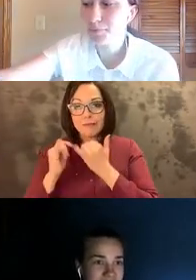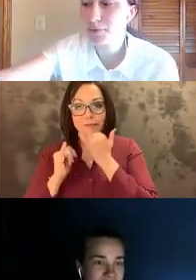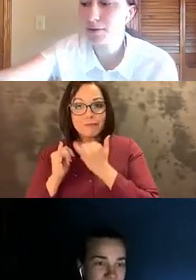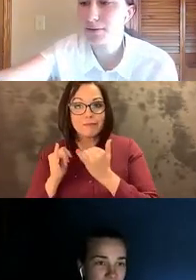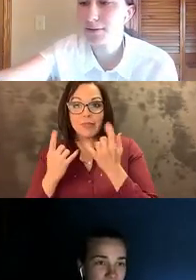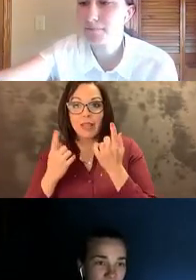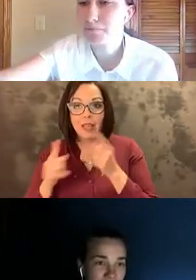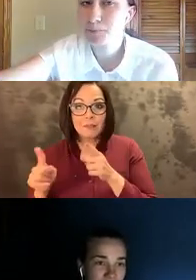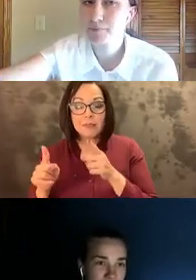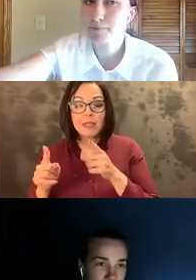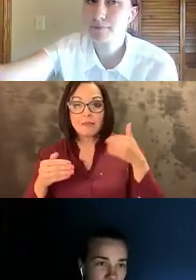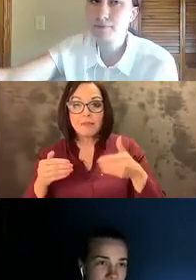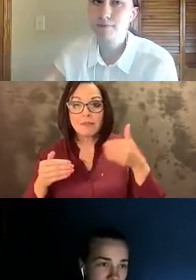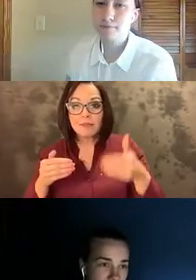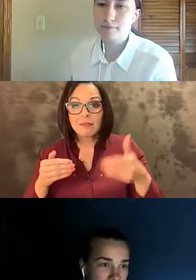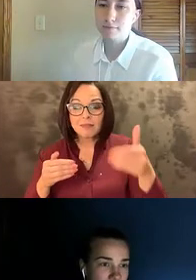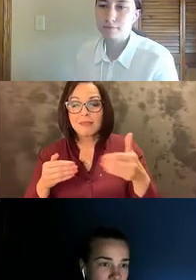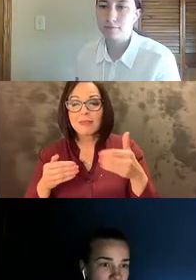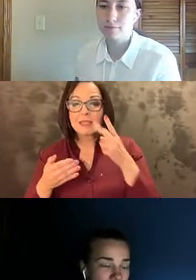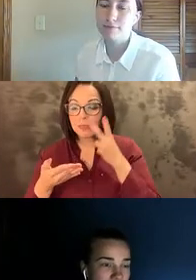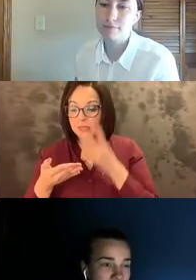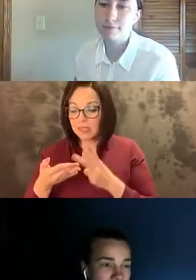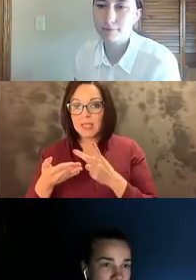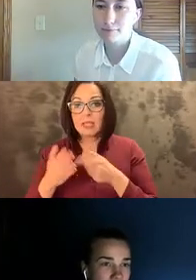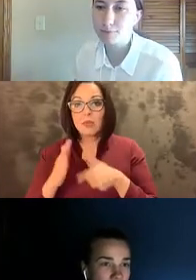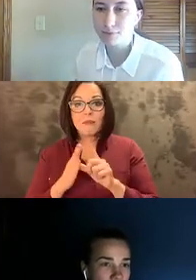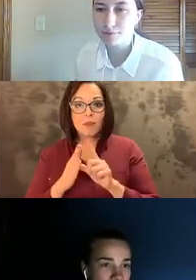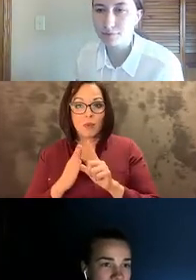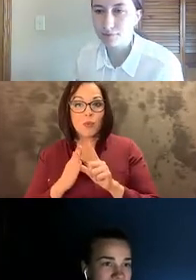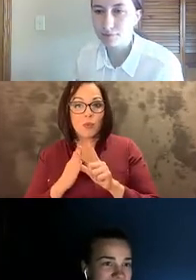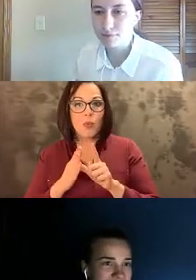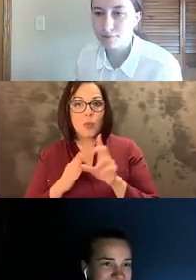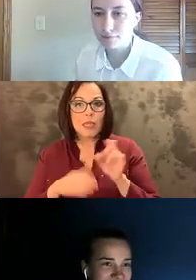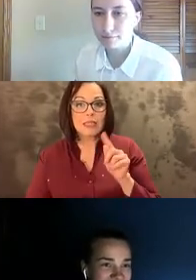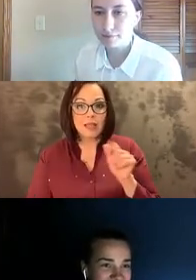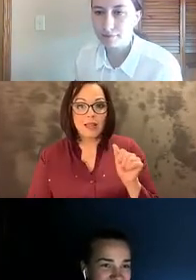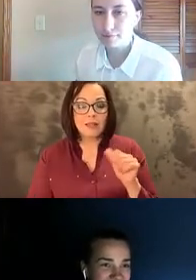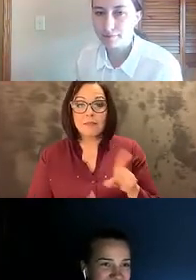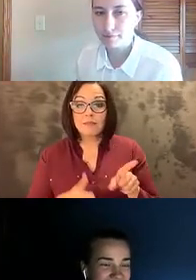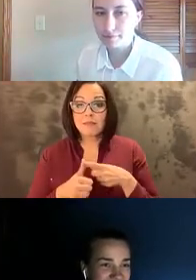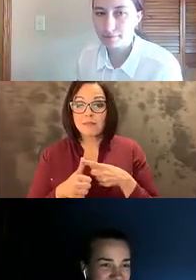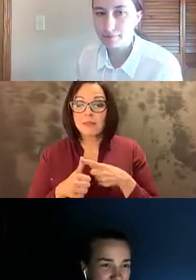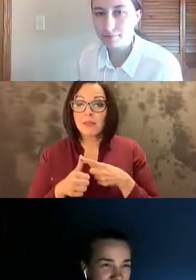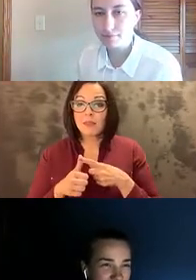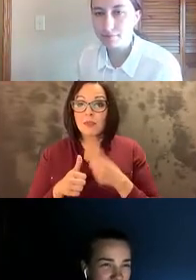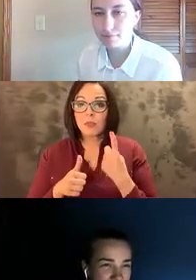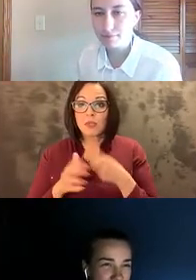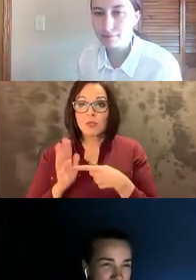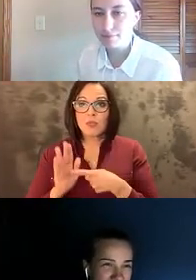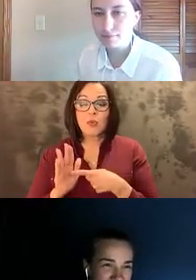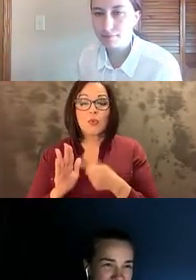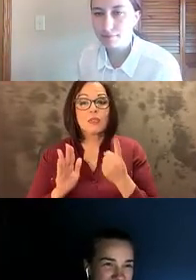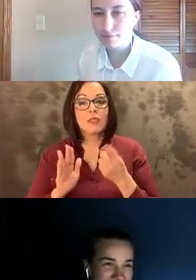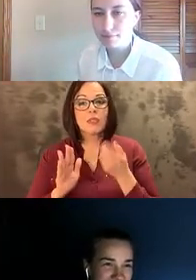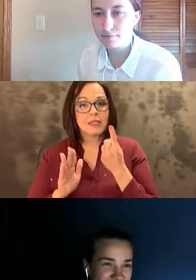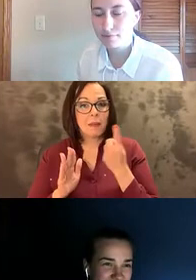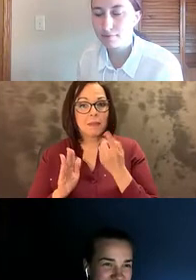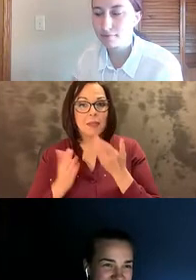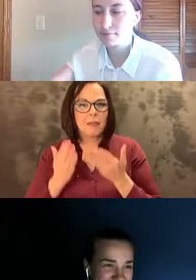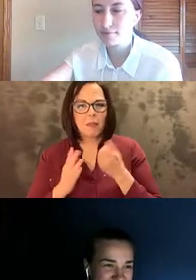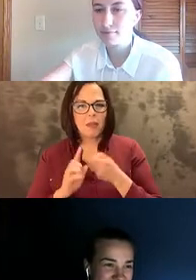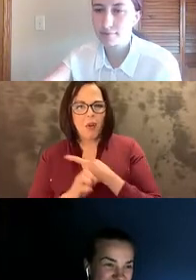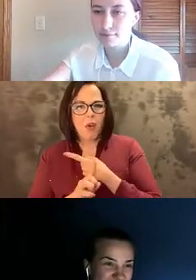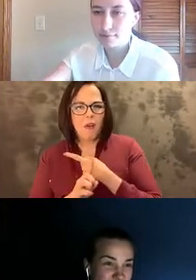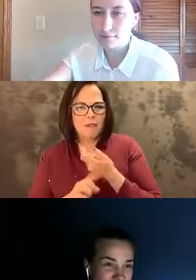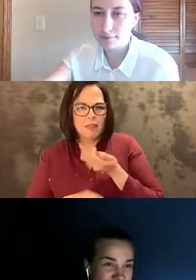we often see when we review the data. One indication that something might be off that